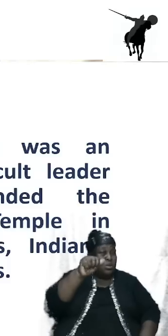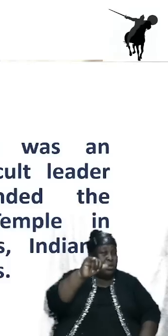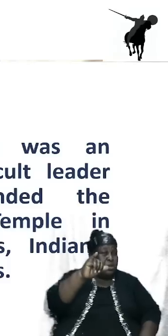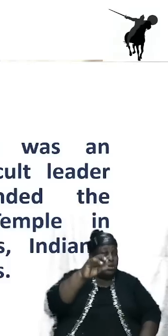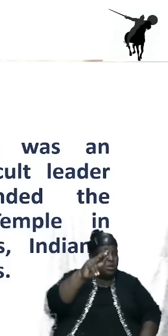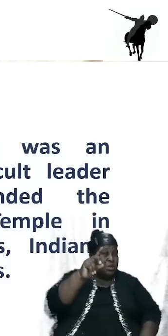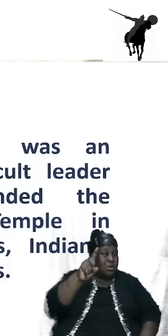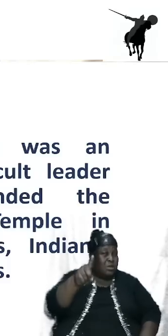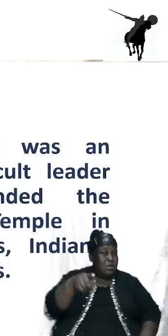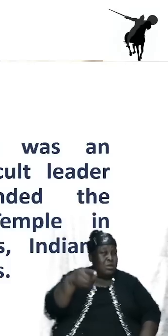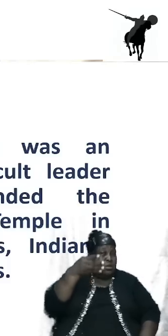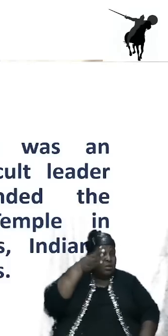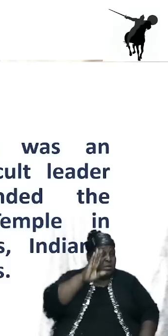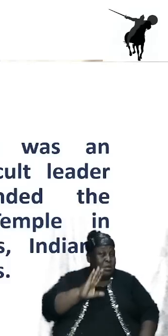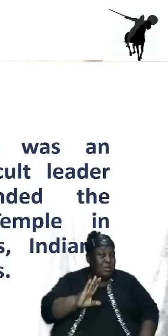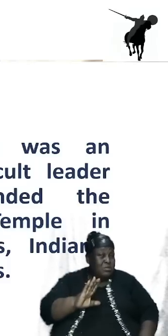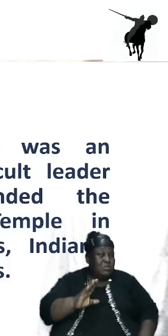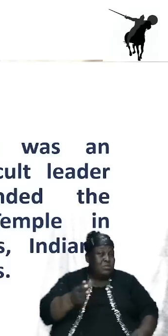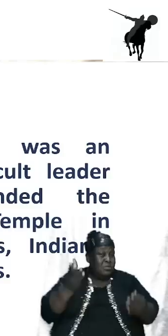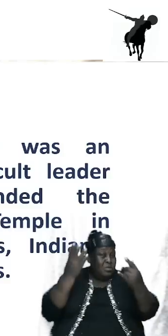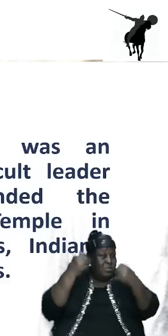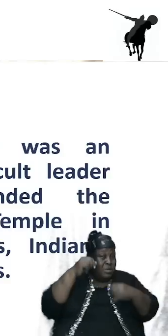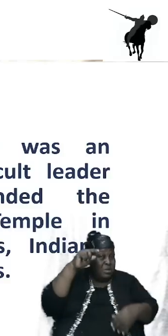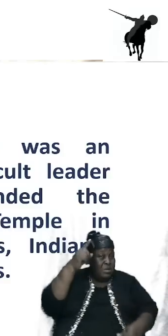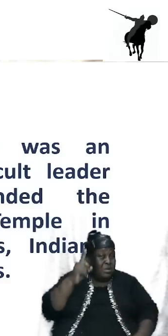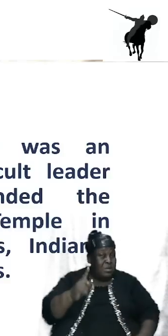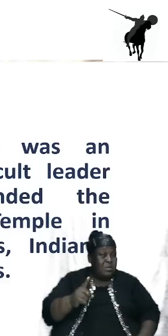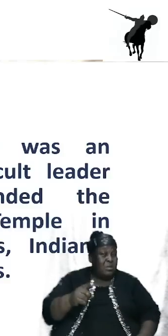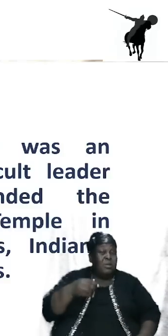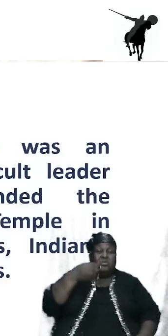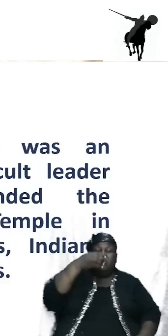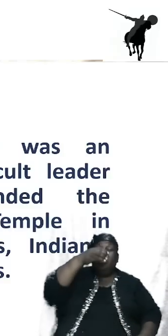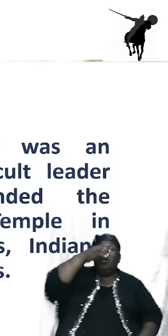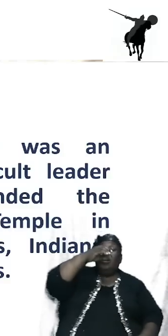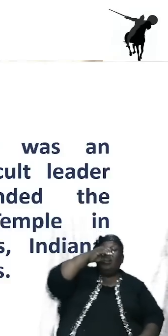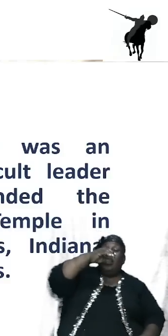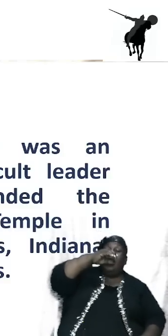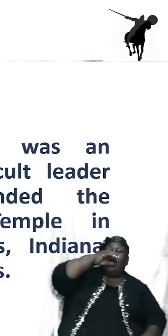is going to come back. All you need to do is drink this. So he gave the people